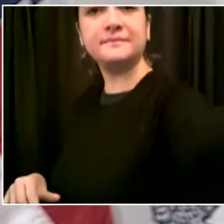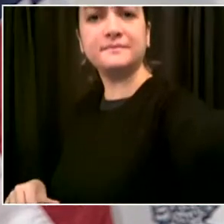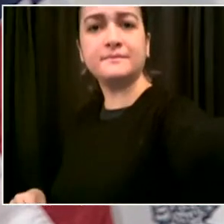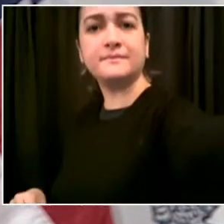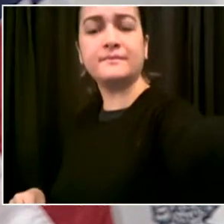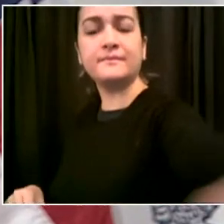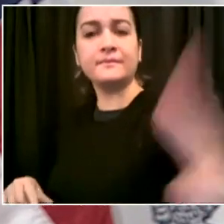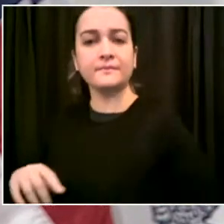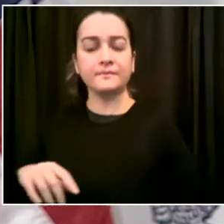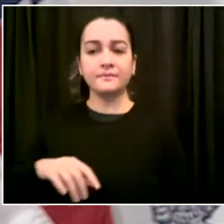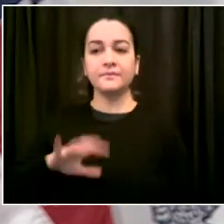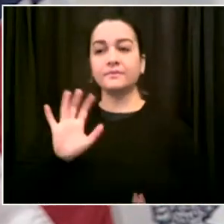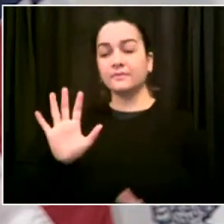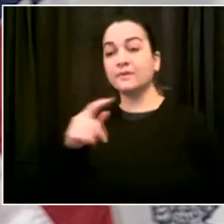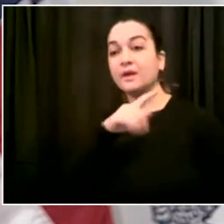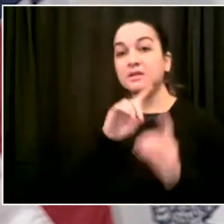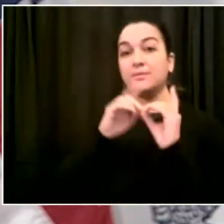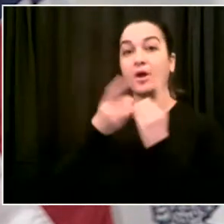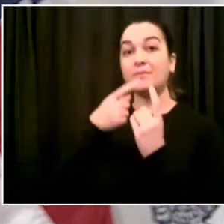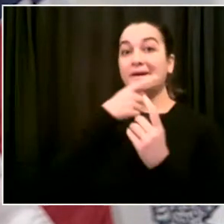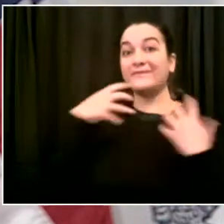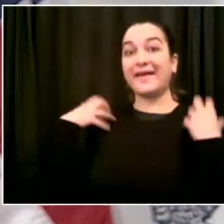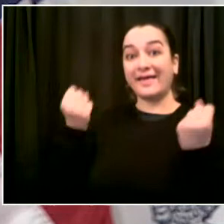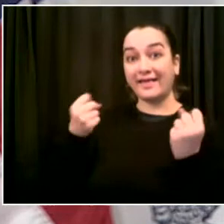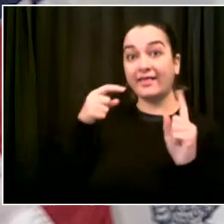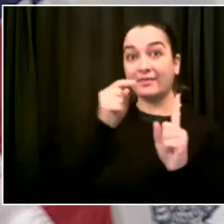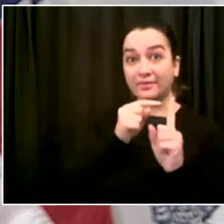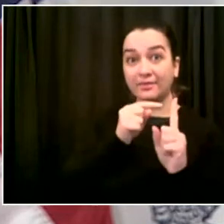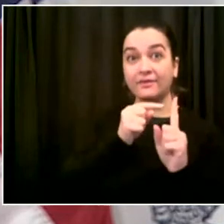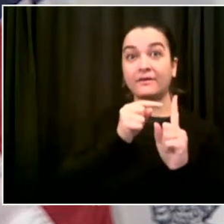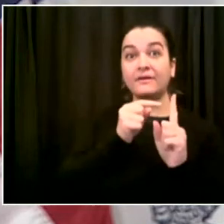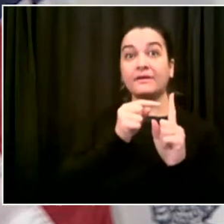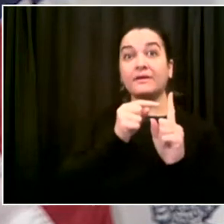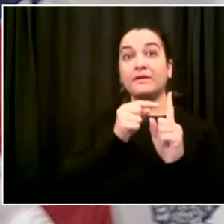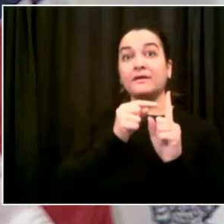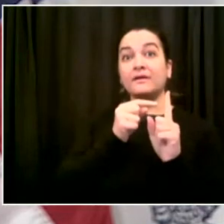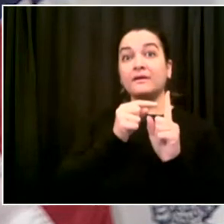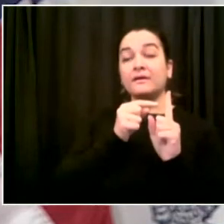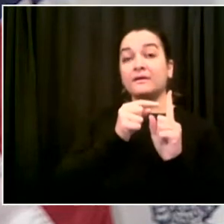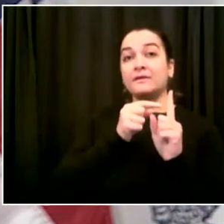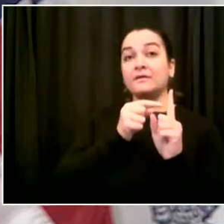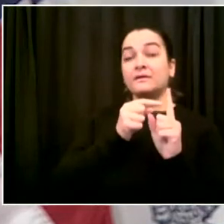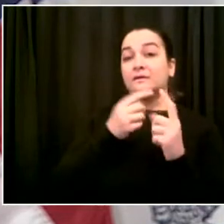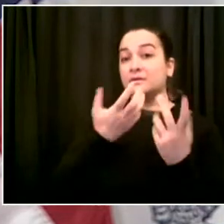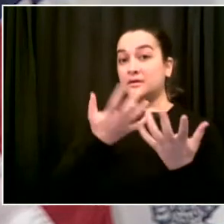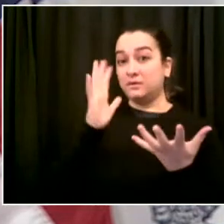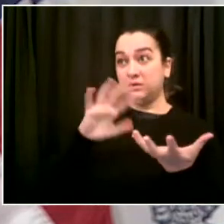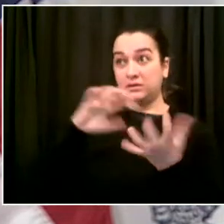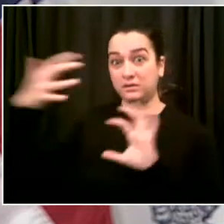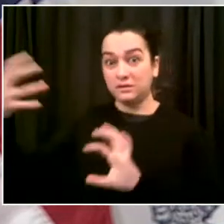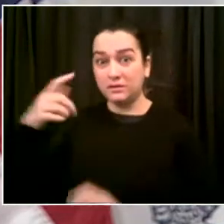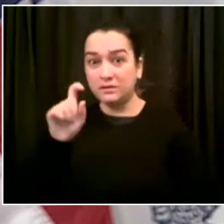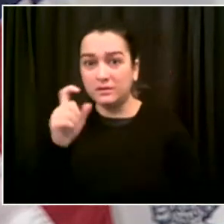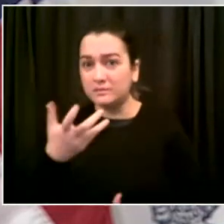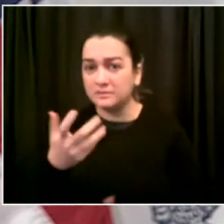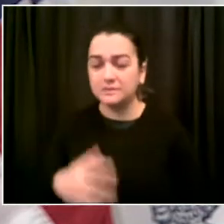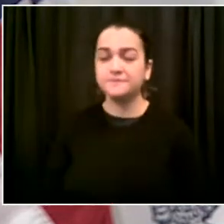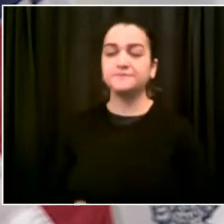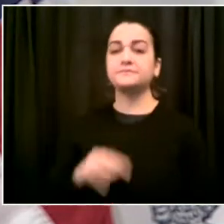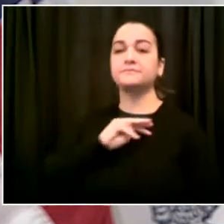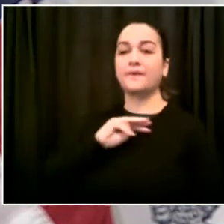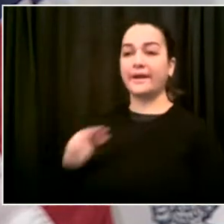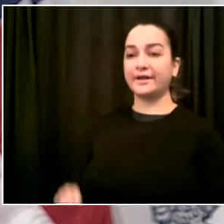should be constantly consulting their health officials, weighing their analysis and their suggestions. The